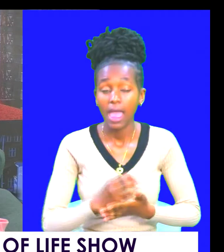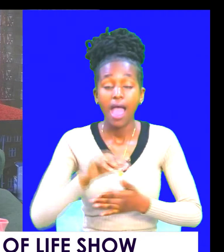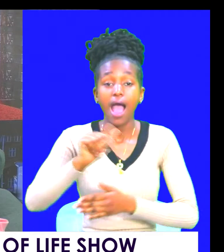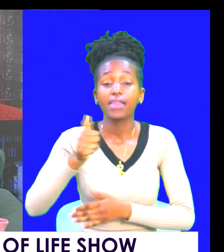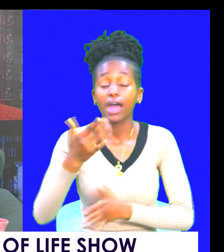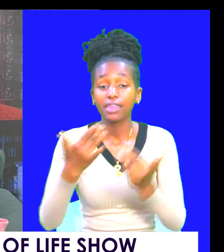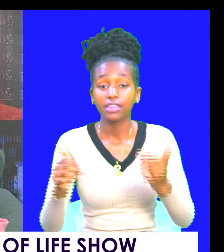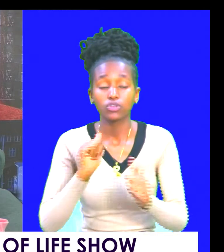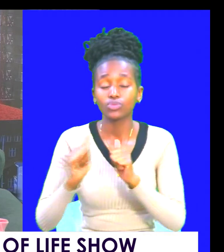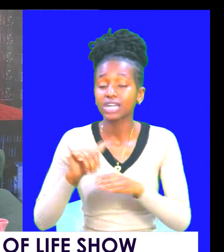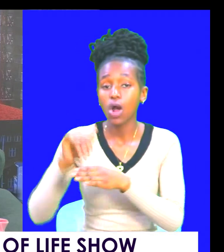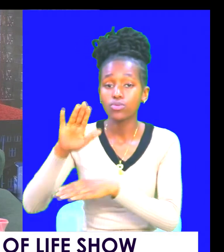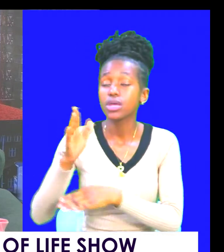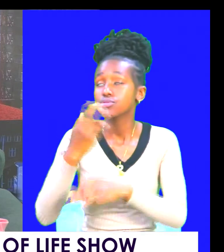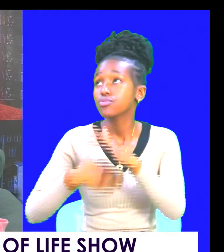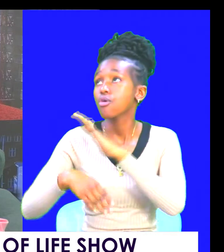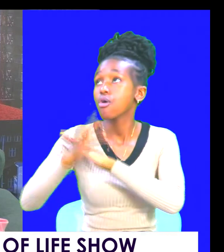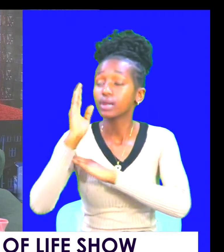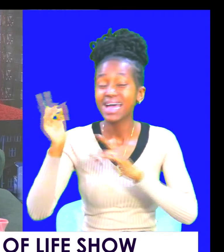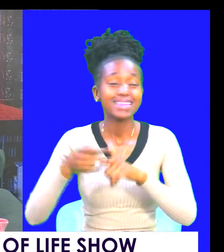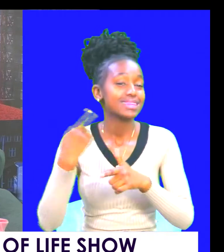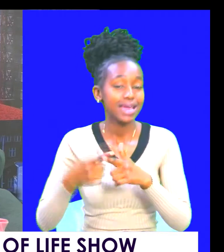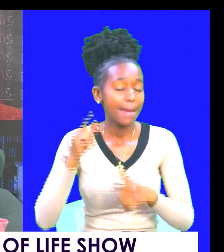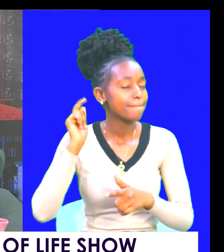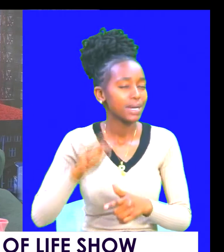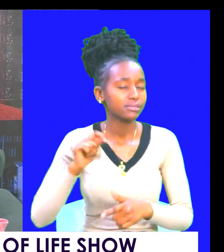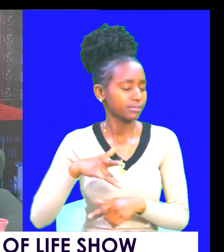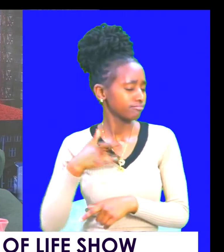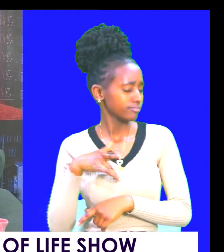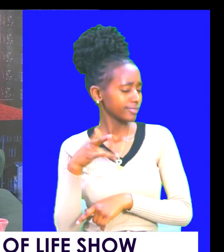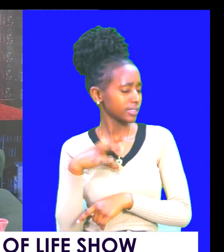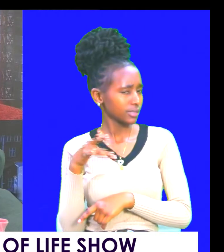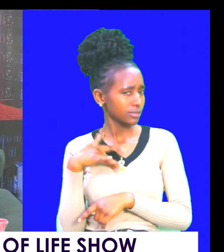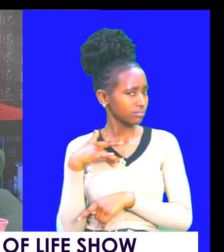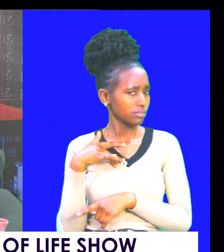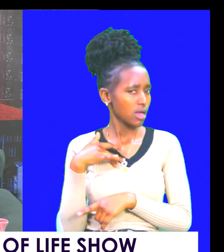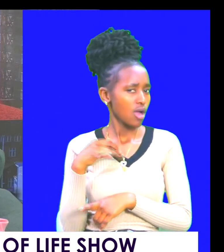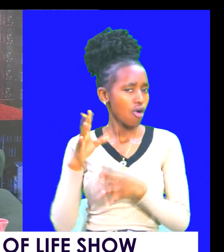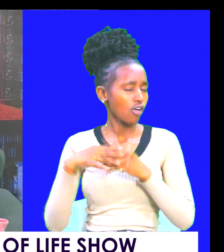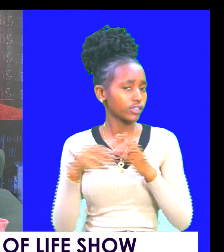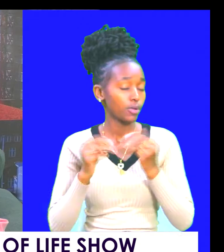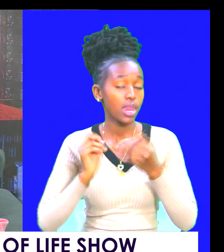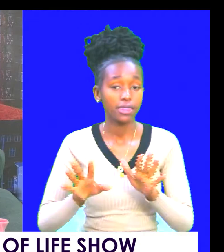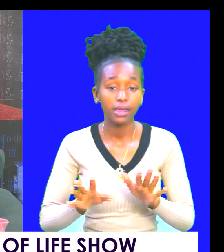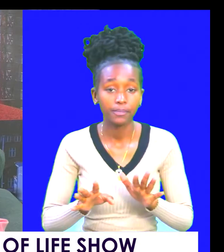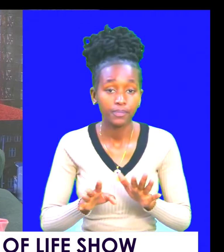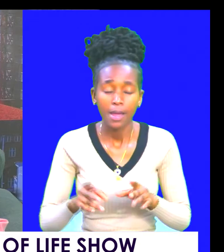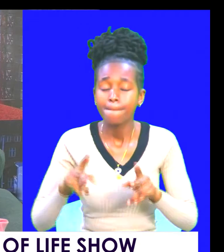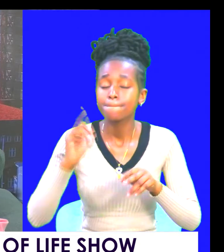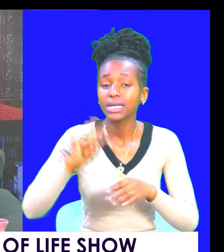Anything out of that should ring a bell on the inside of you. Be